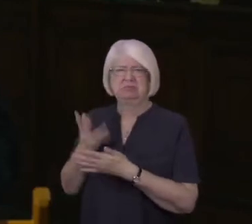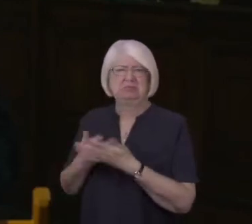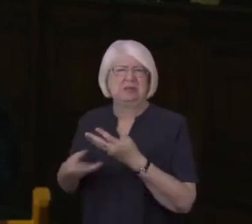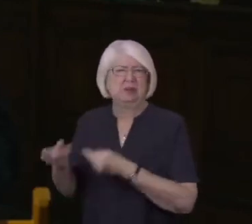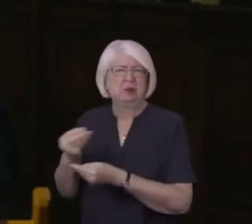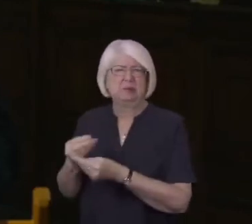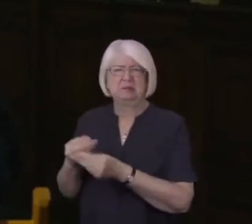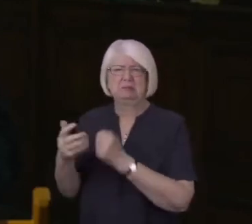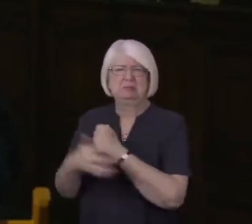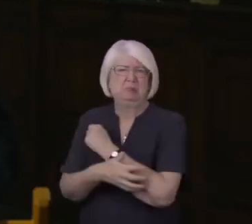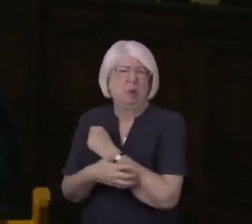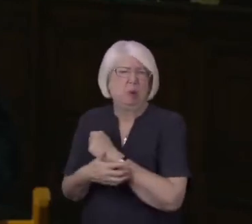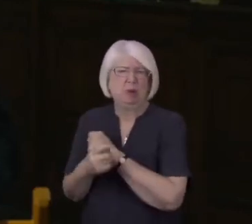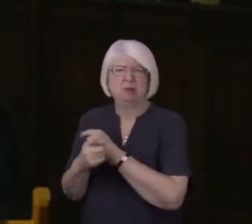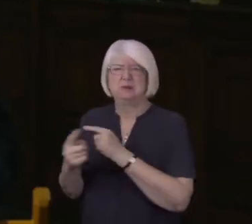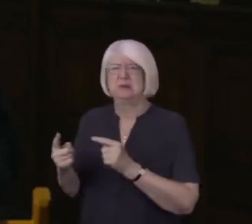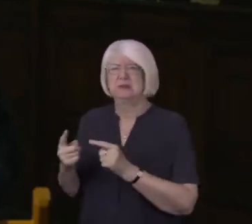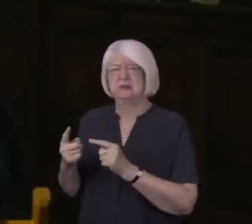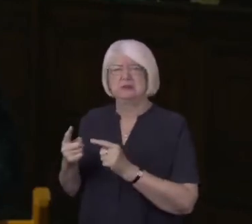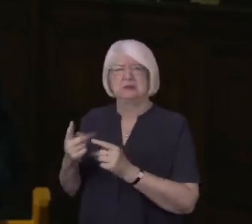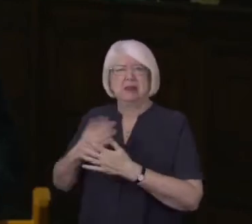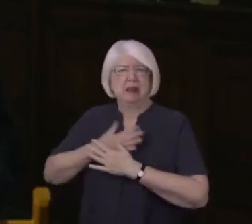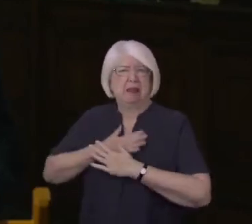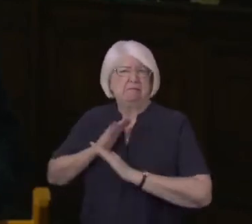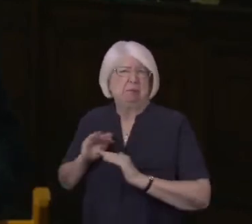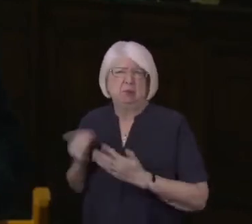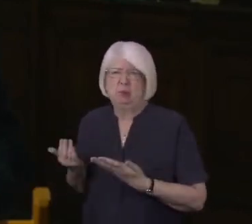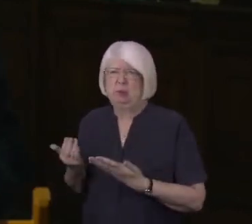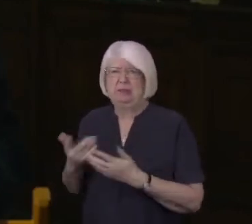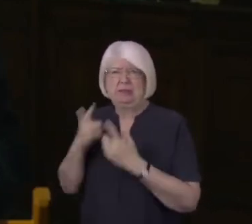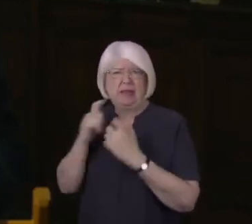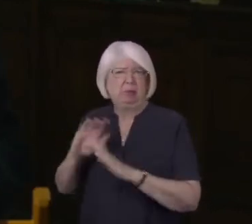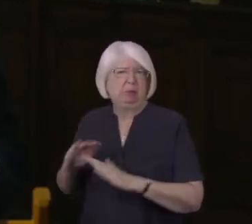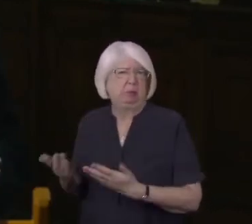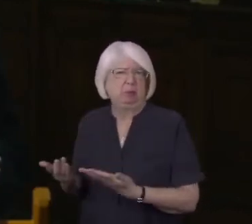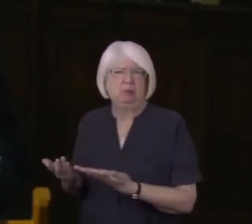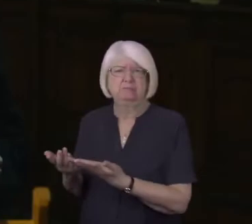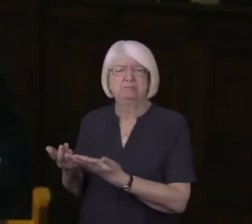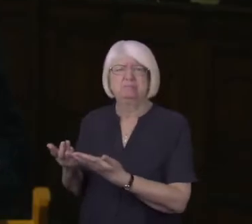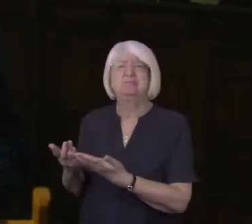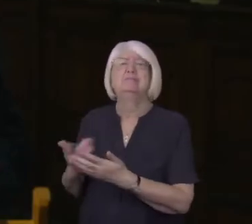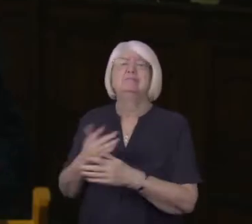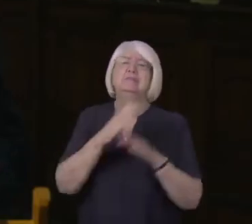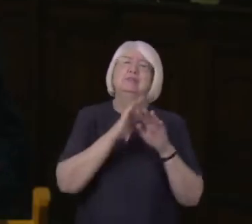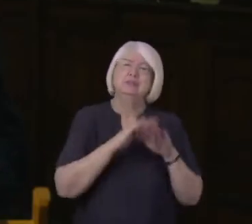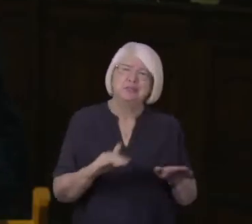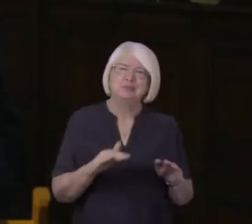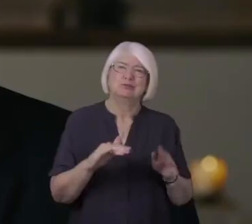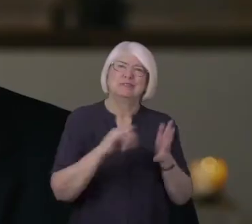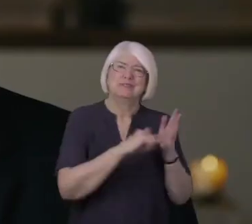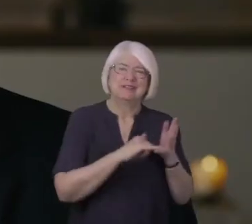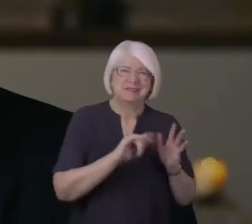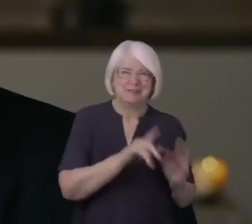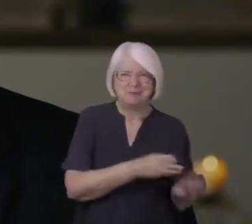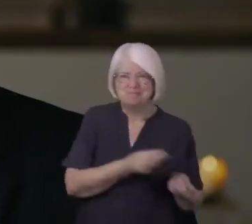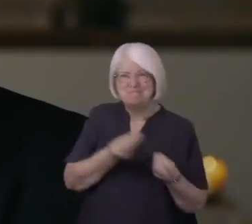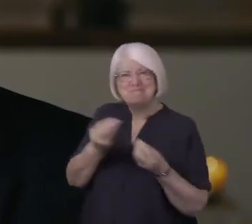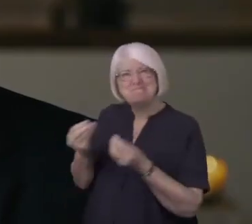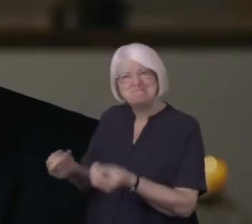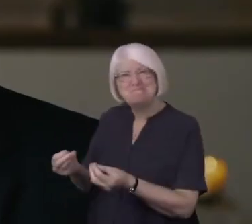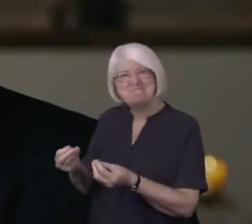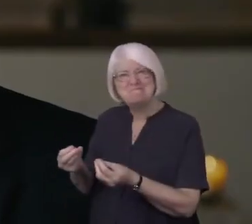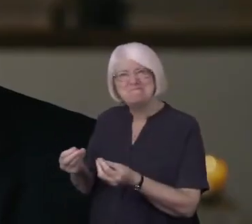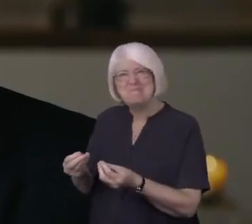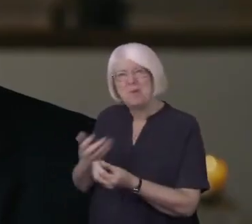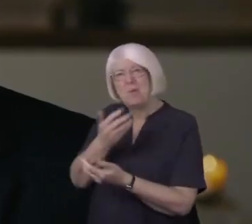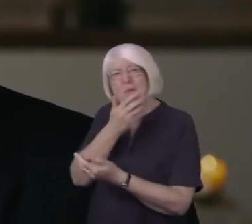lacking love and care, and the Children's Society comes in with light. And it's a